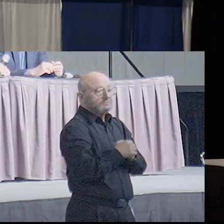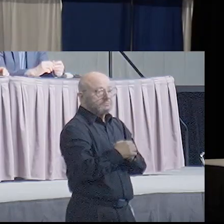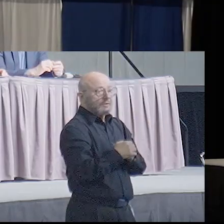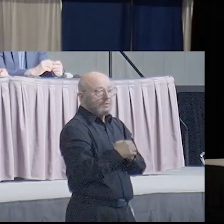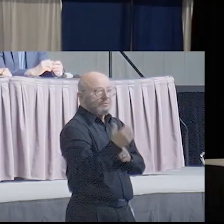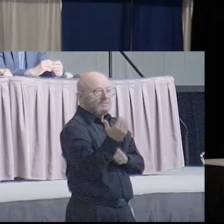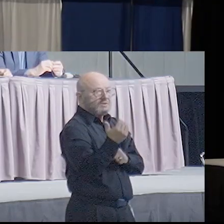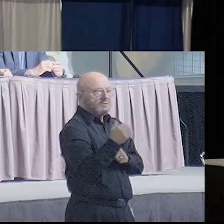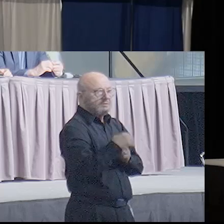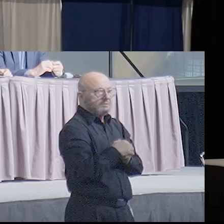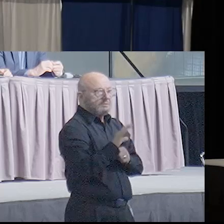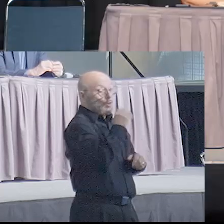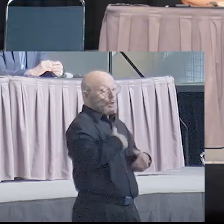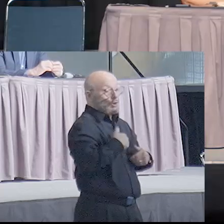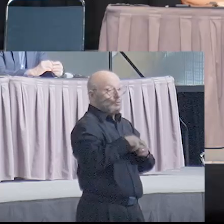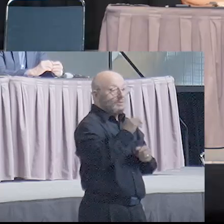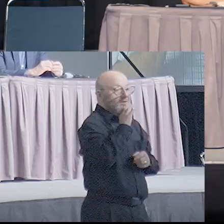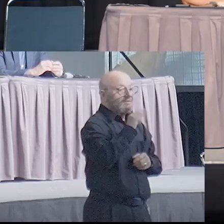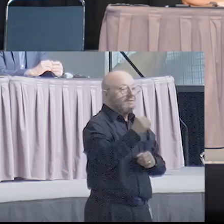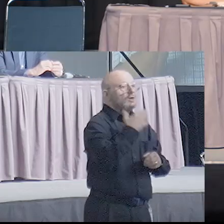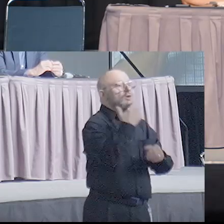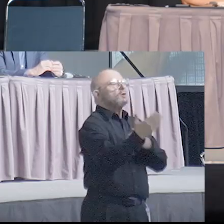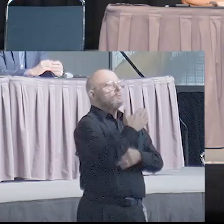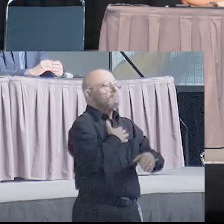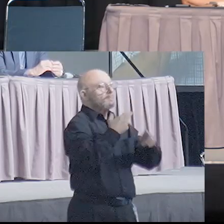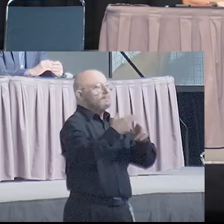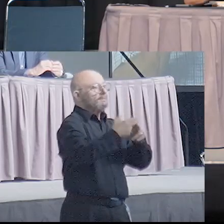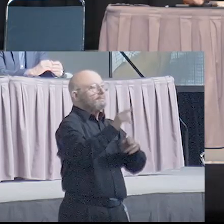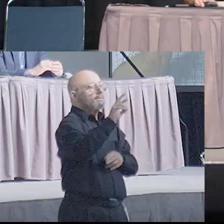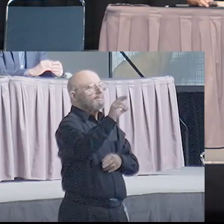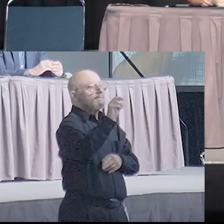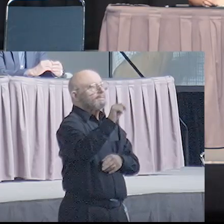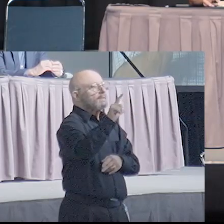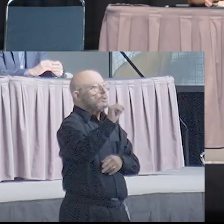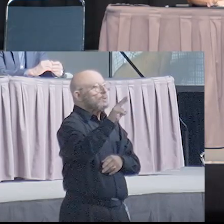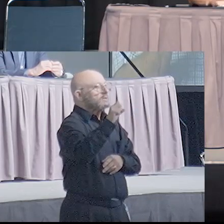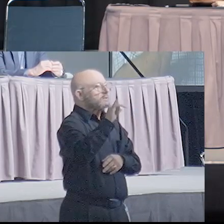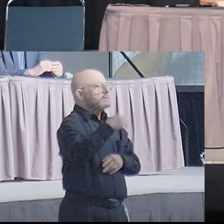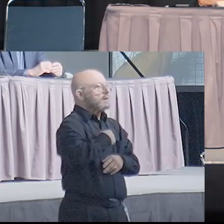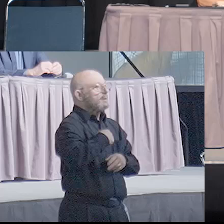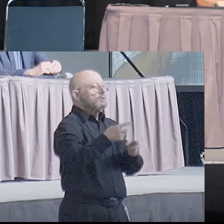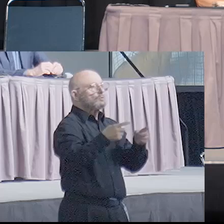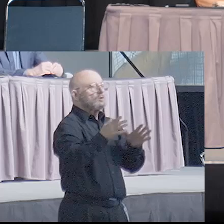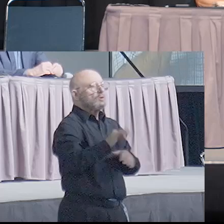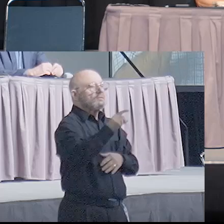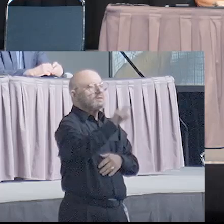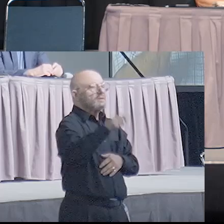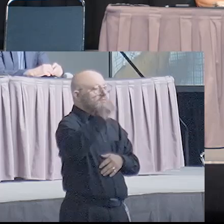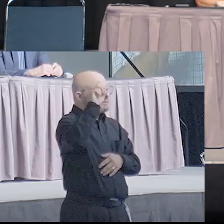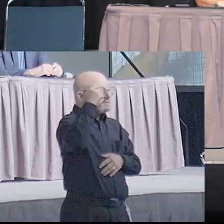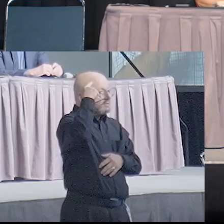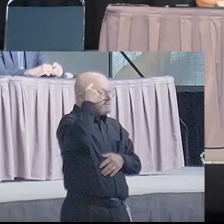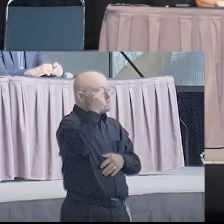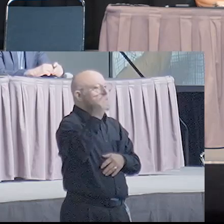I have my own. Good morning. My name is Ron Lucey, and I'm the executive director of the Texas Governor's Committee